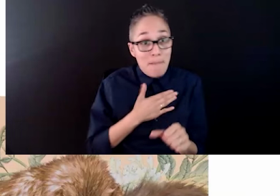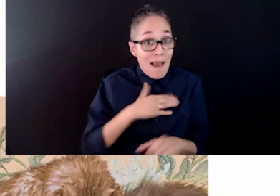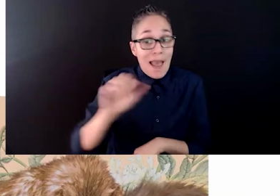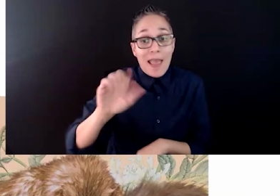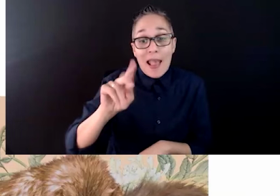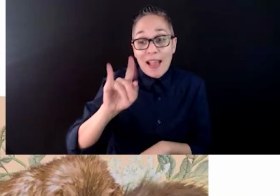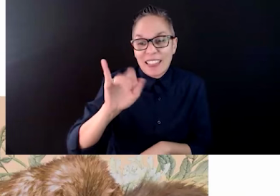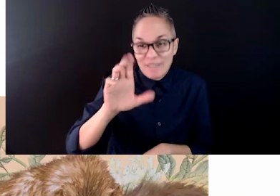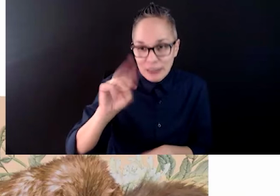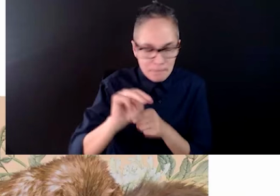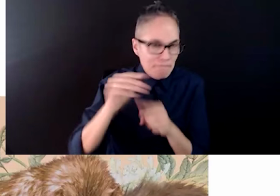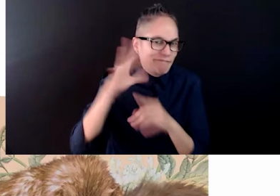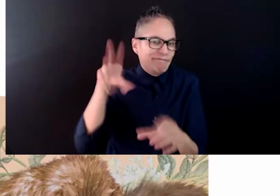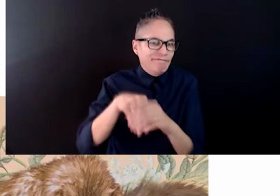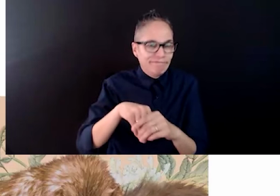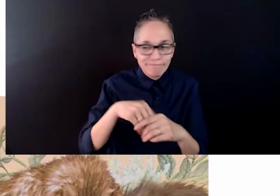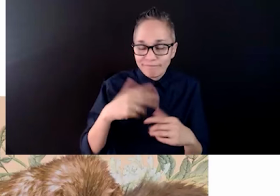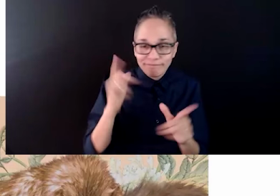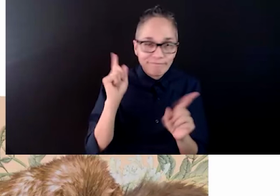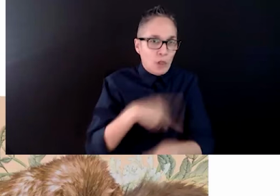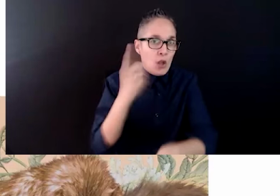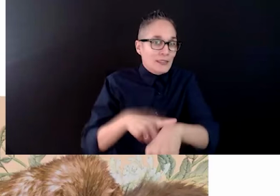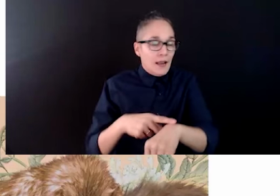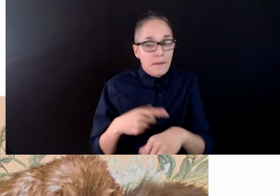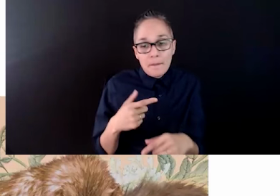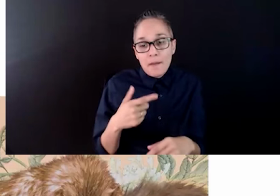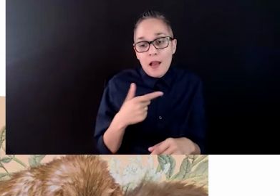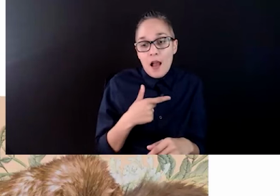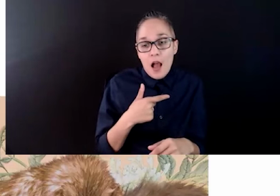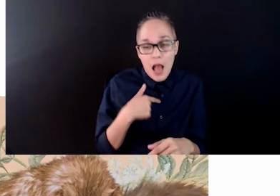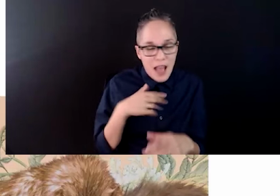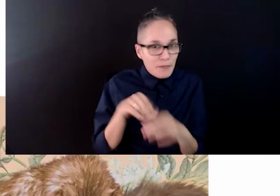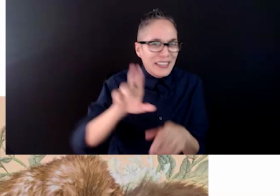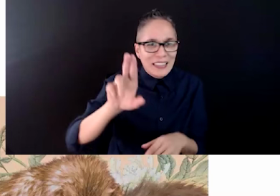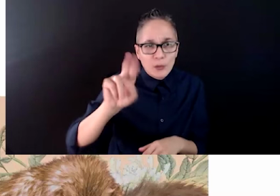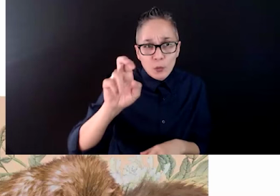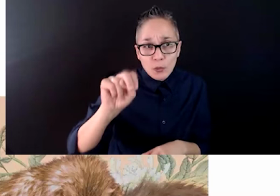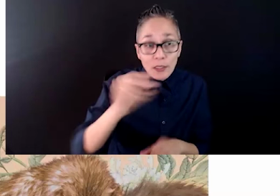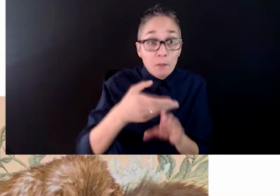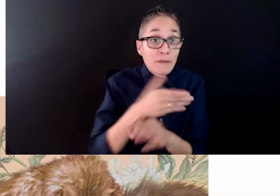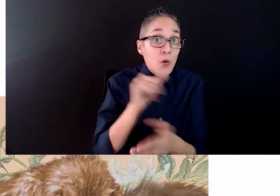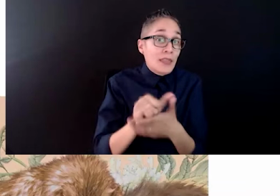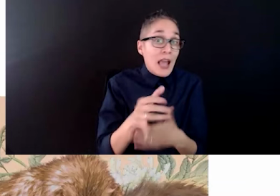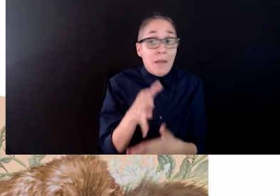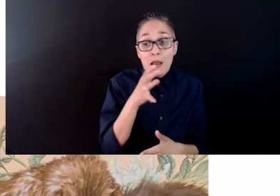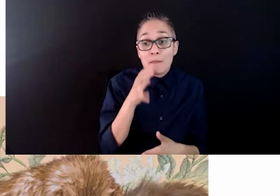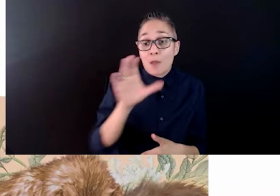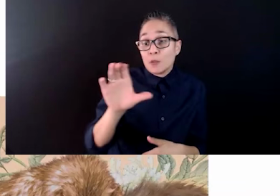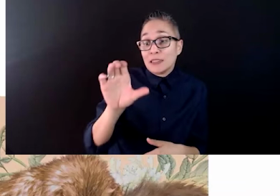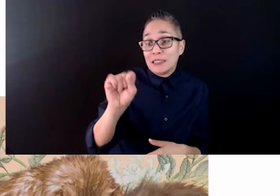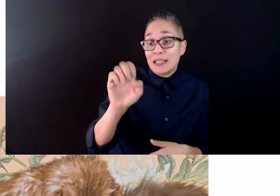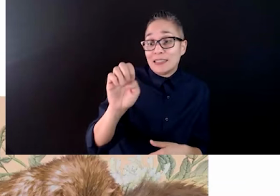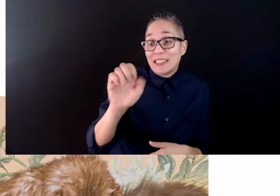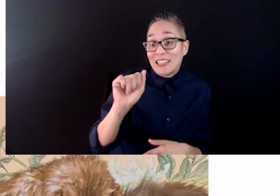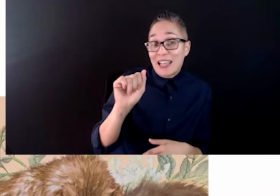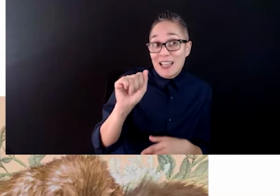been in unions for a long time. I was grad student union, but before that, my mom was a CSEA chapter president,